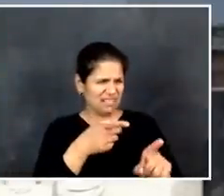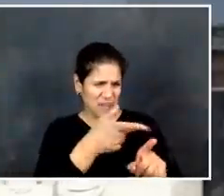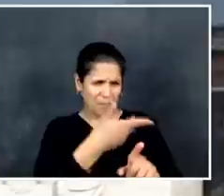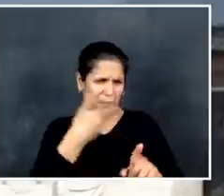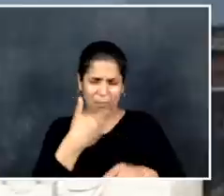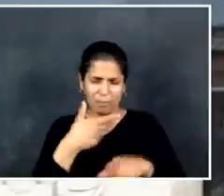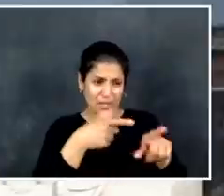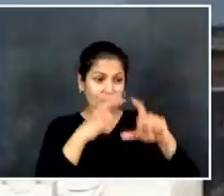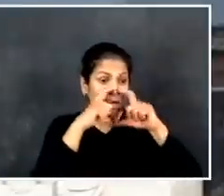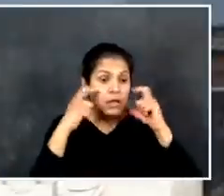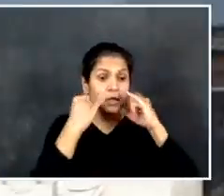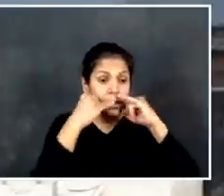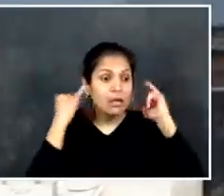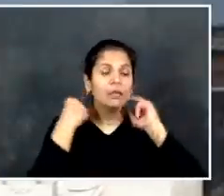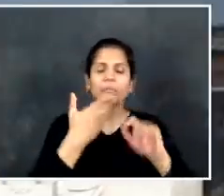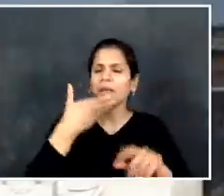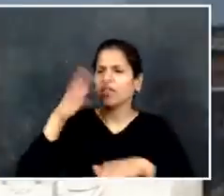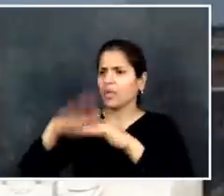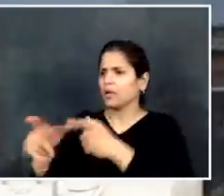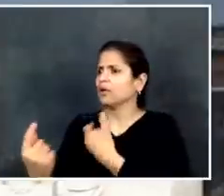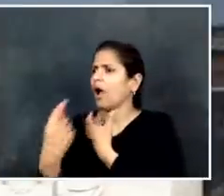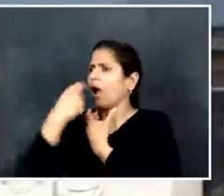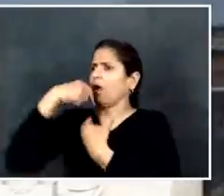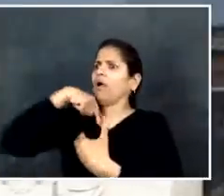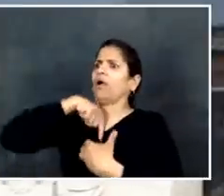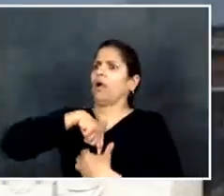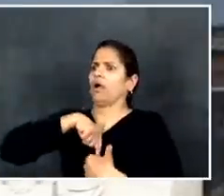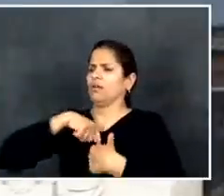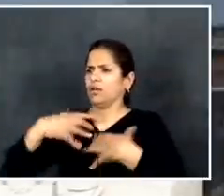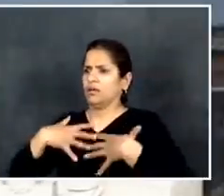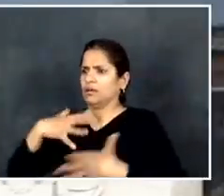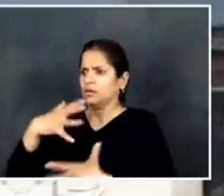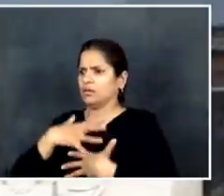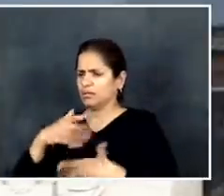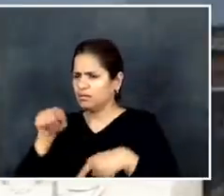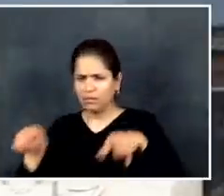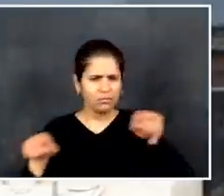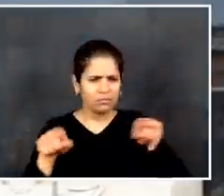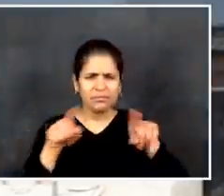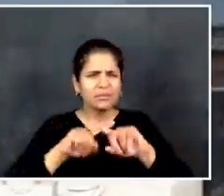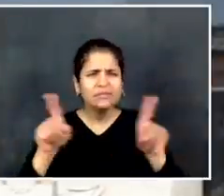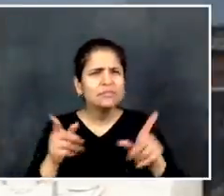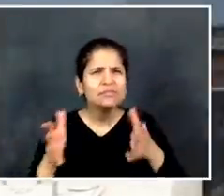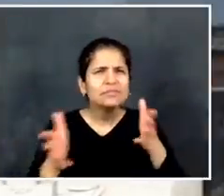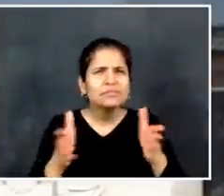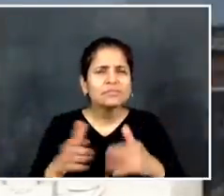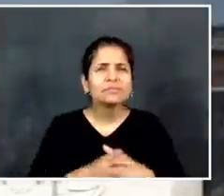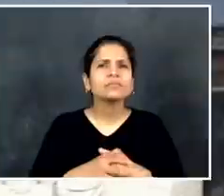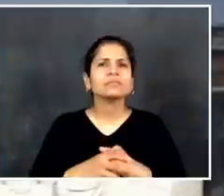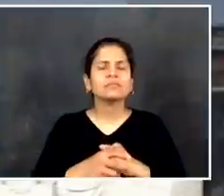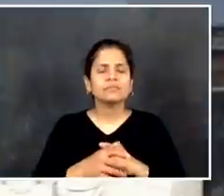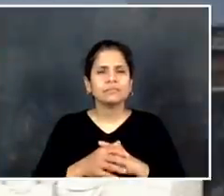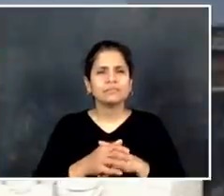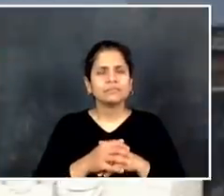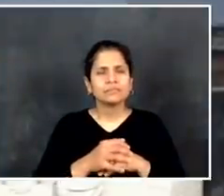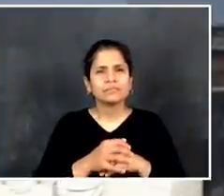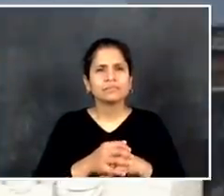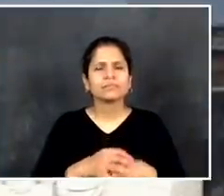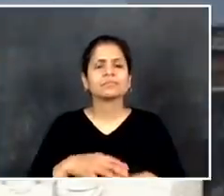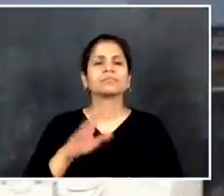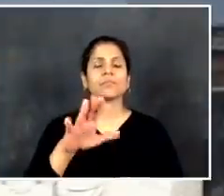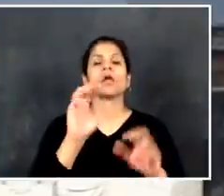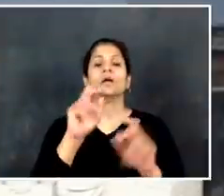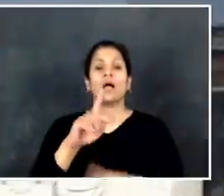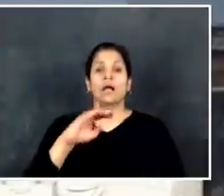Okay, so what we'll do is this. I'm going to turn to Dr. Katz to answer your medical question